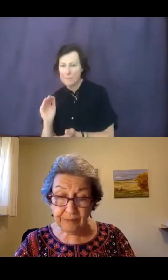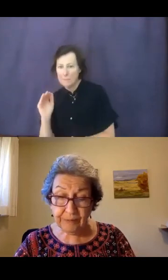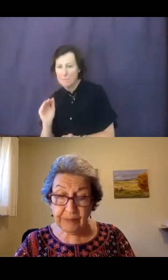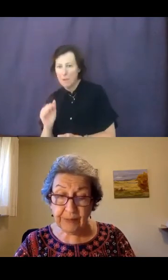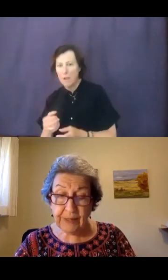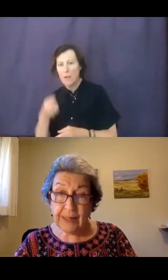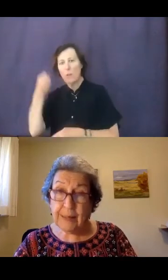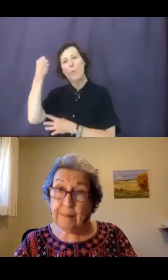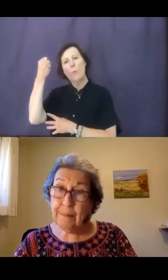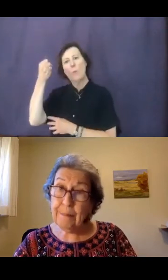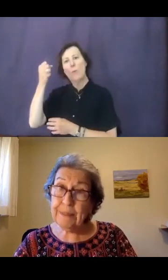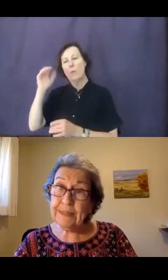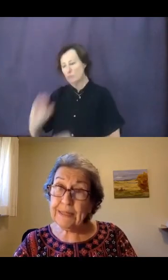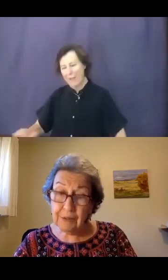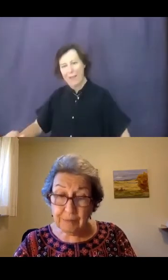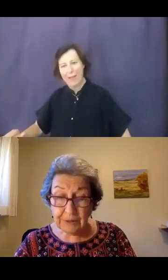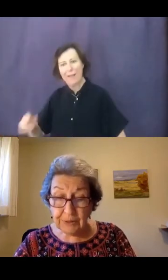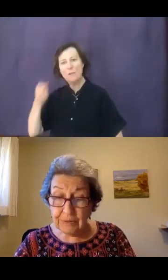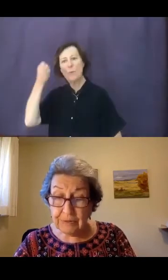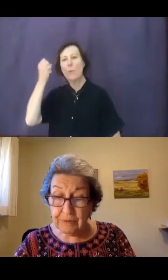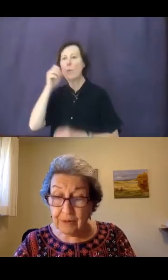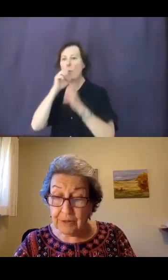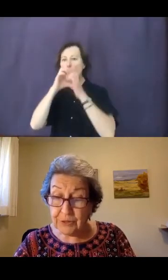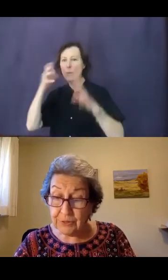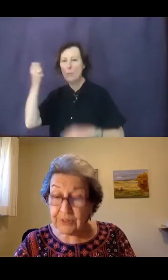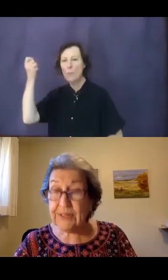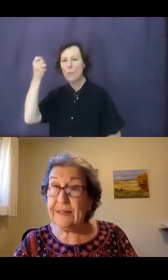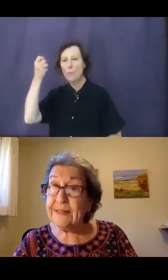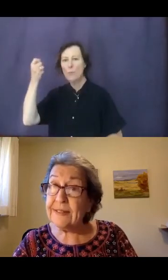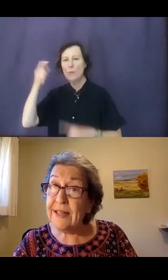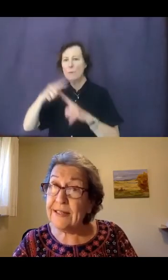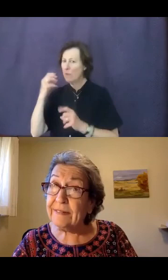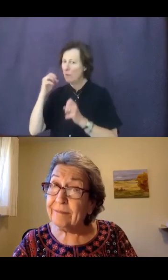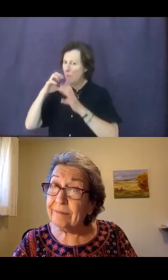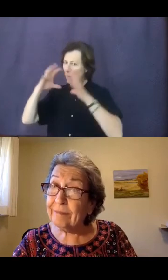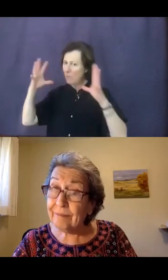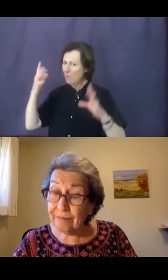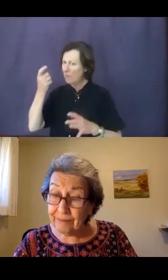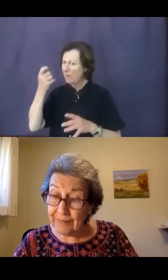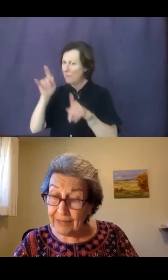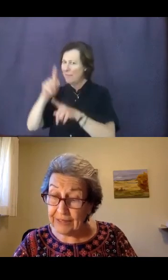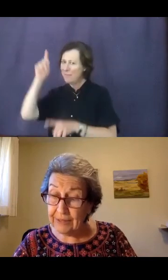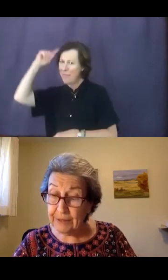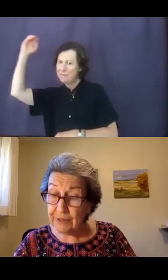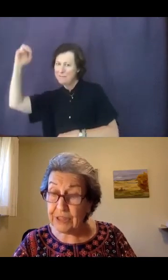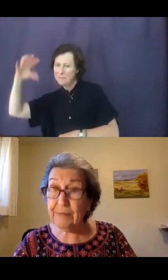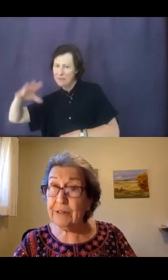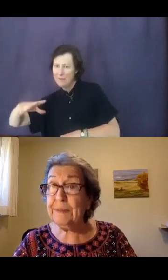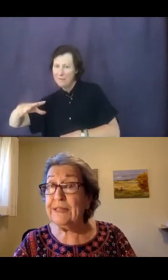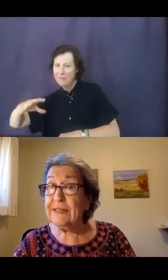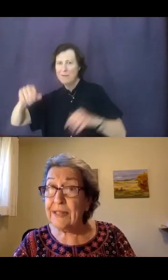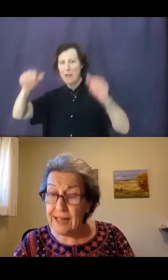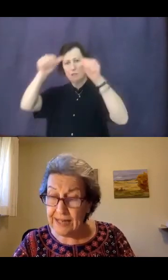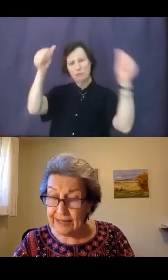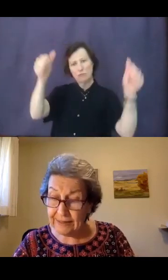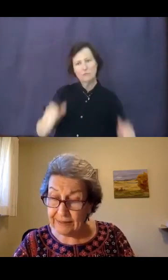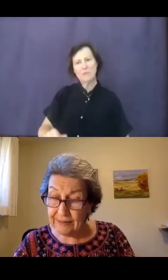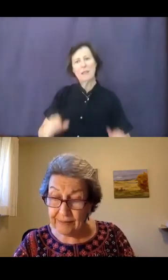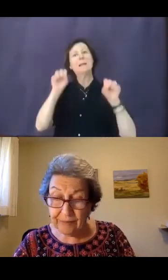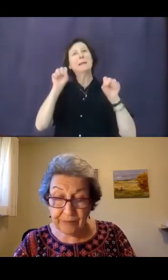balloon. But the yellow balloon also looks like the sun, and the bigger shape could be the